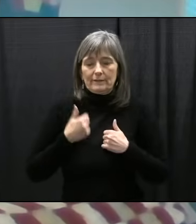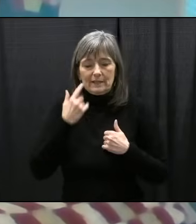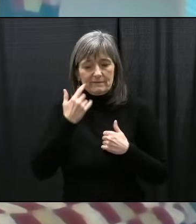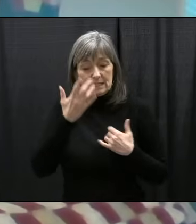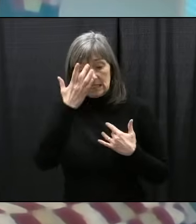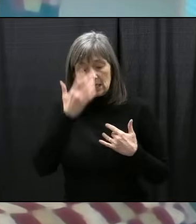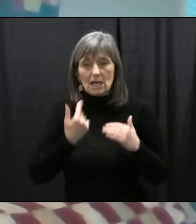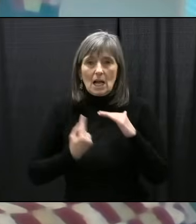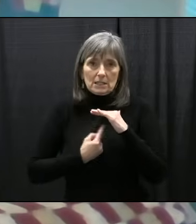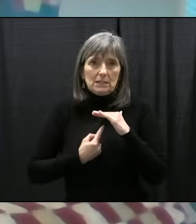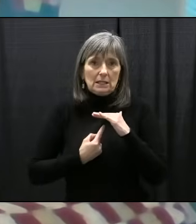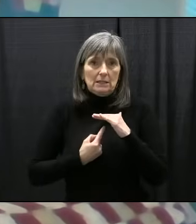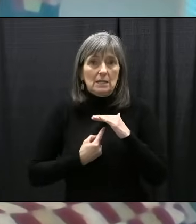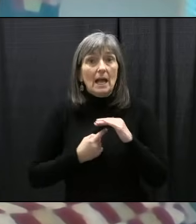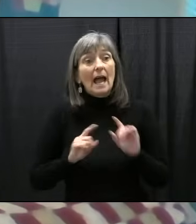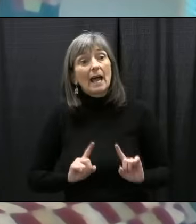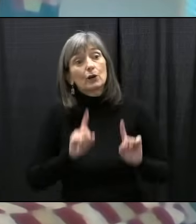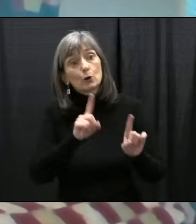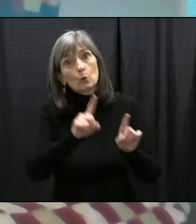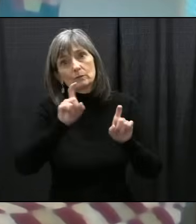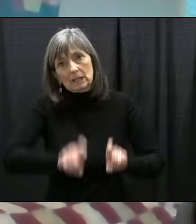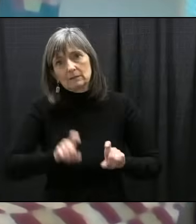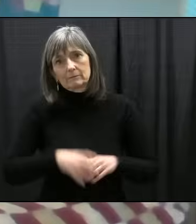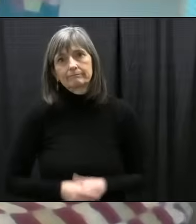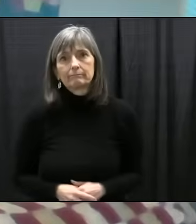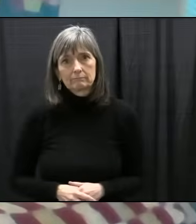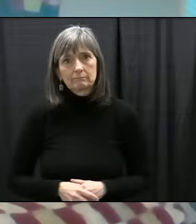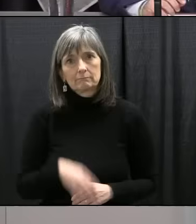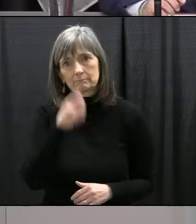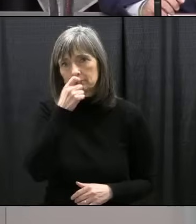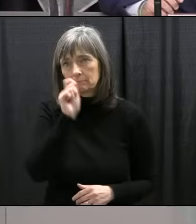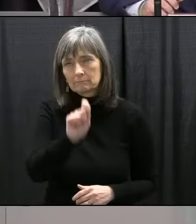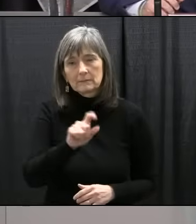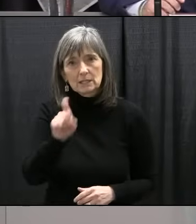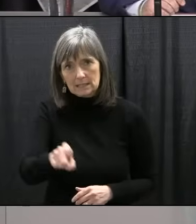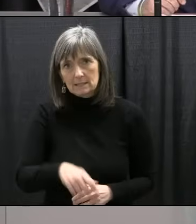well, and to get tested, of course.